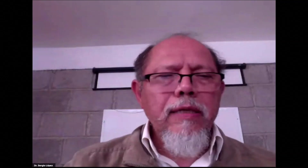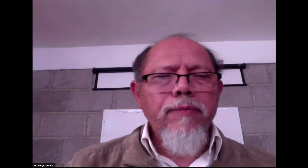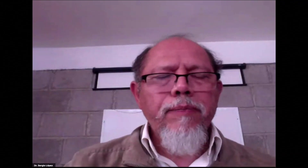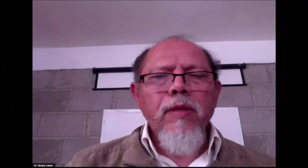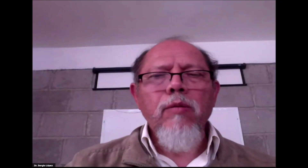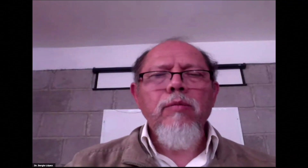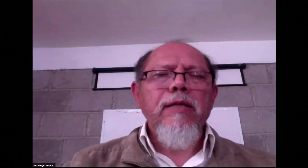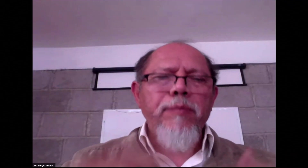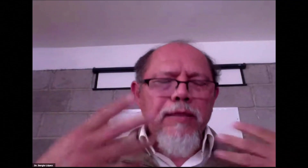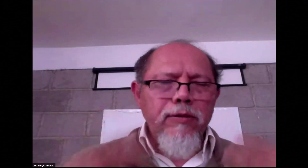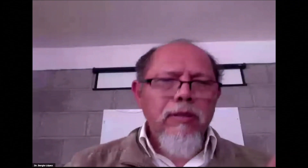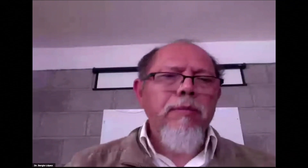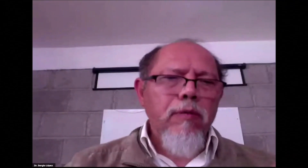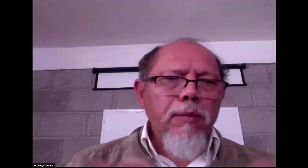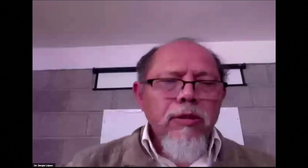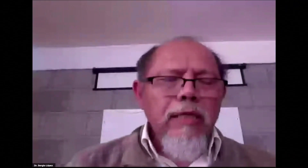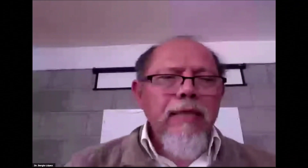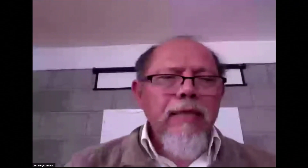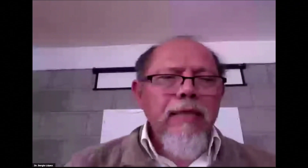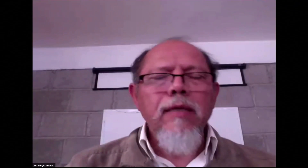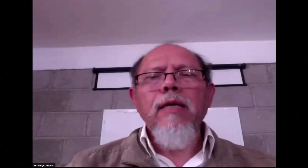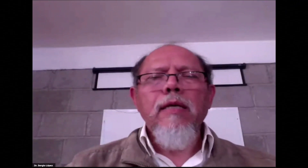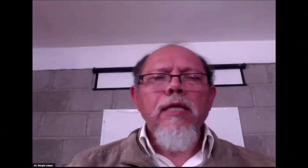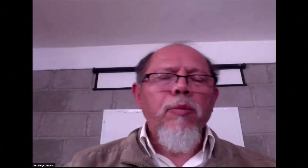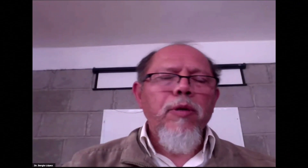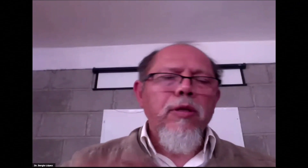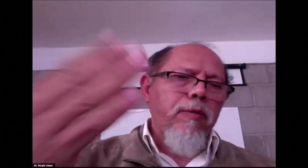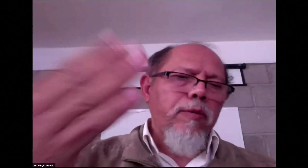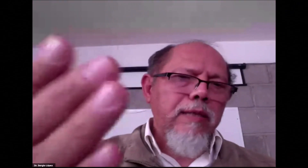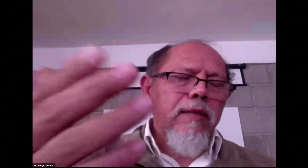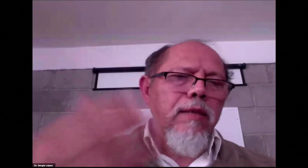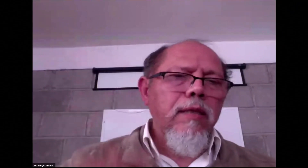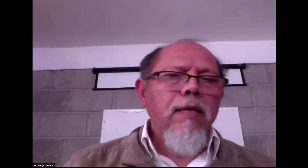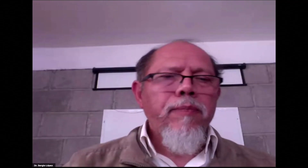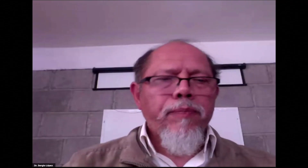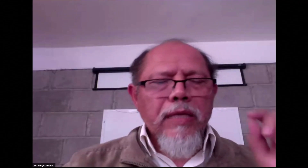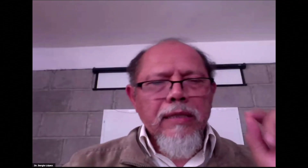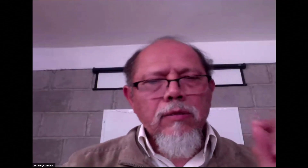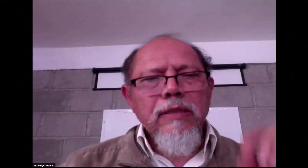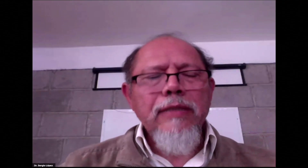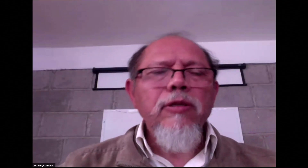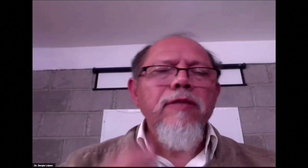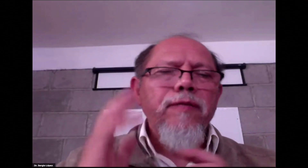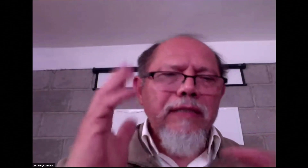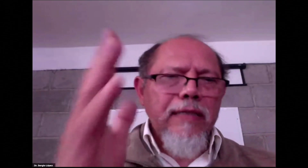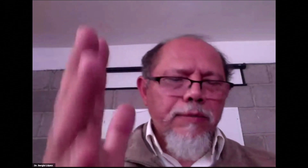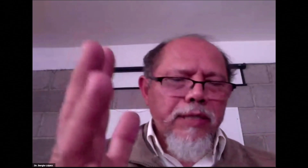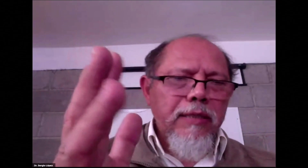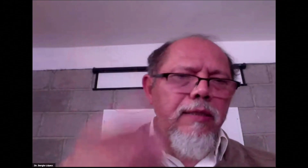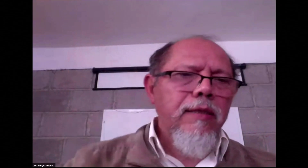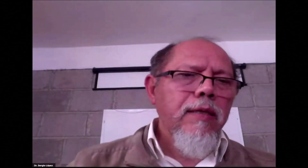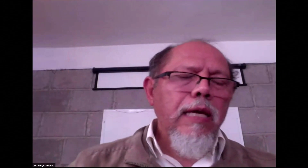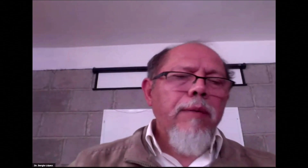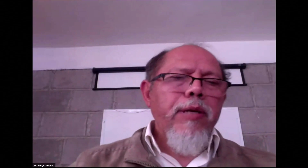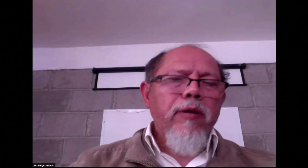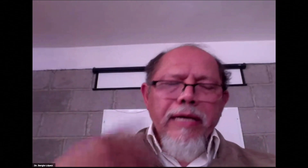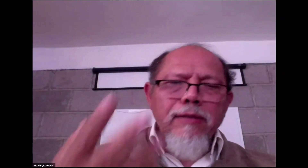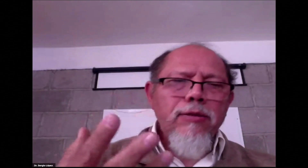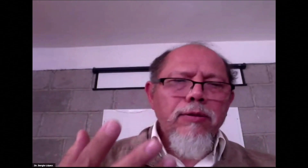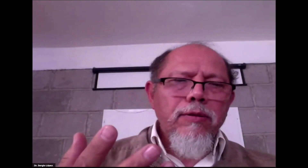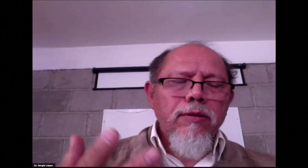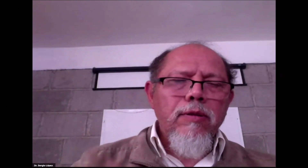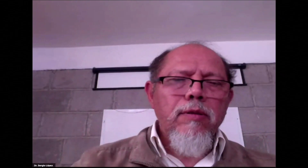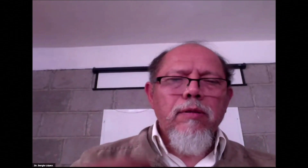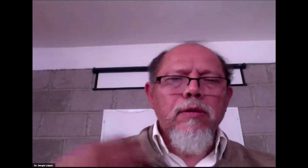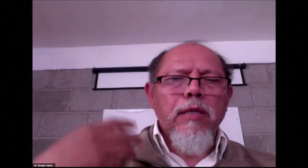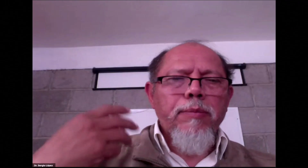can send an energy that it has, breathing that it has, and it can move. So this is